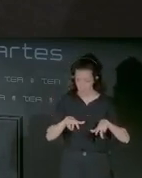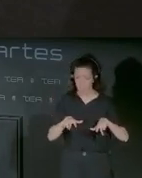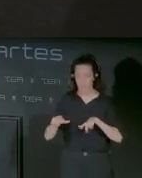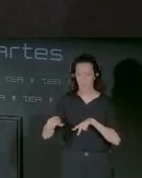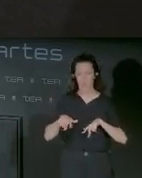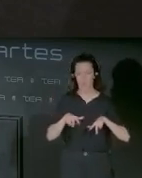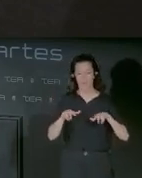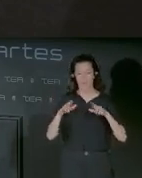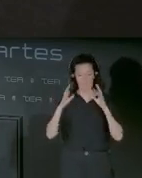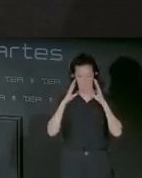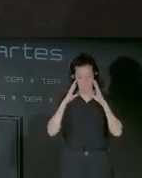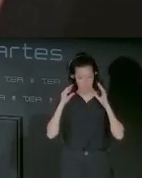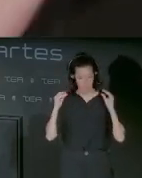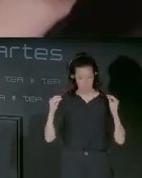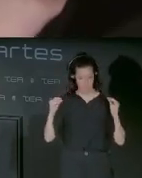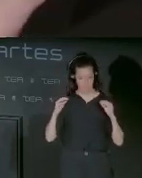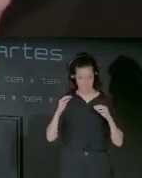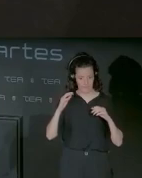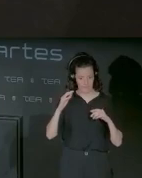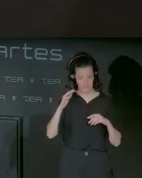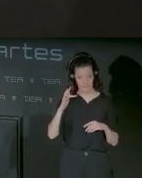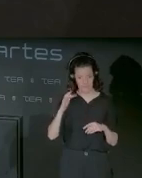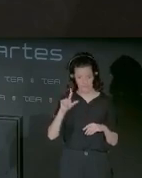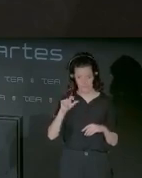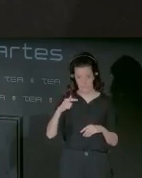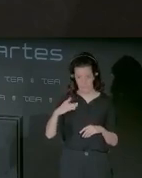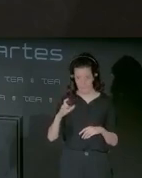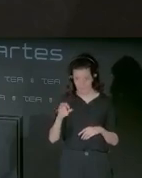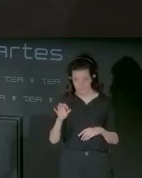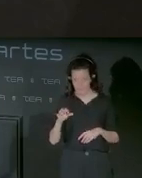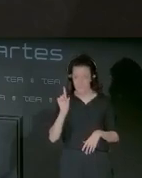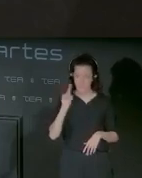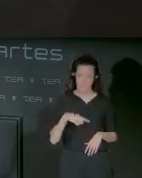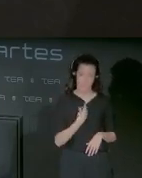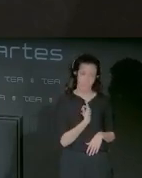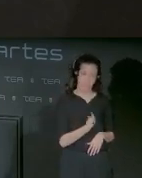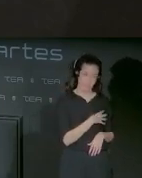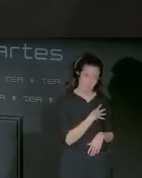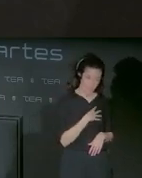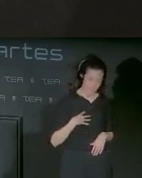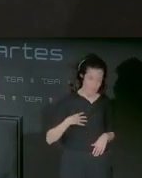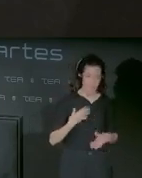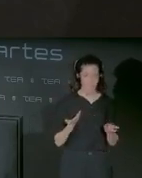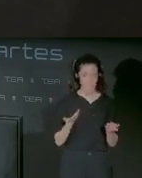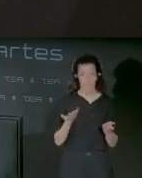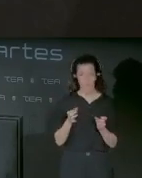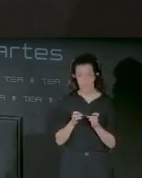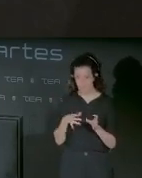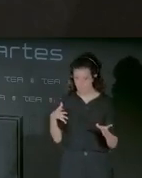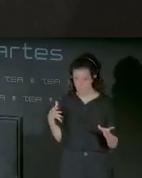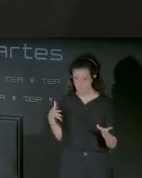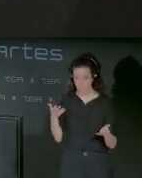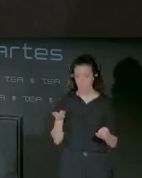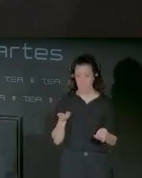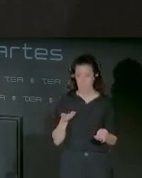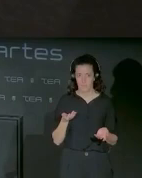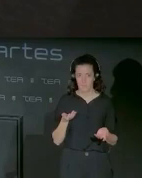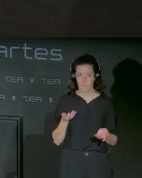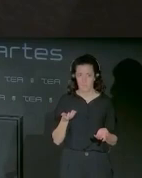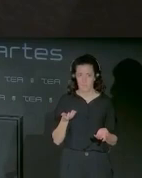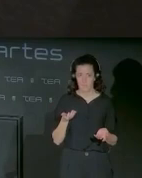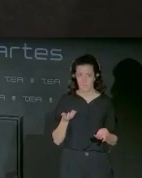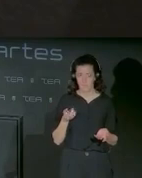Screen Ireland. I'm checking we have Croatia, of course. And we will have soon, also the French-speaking